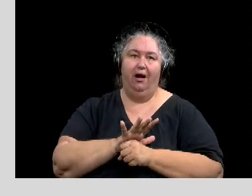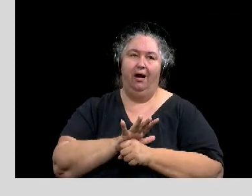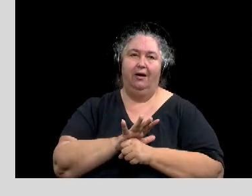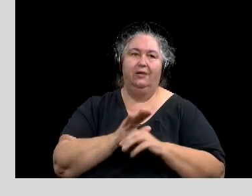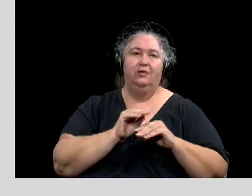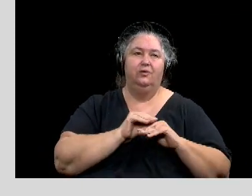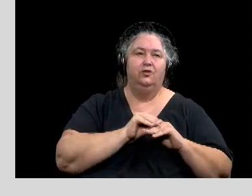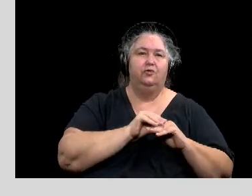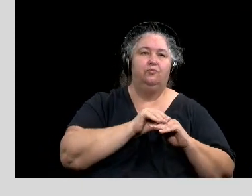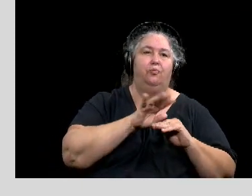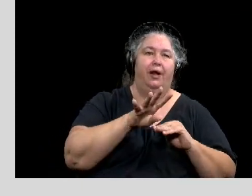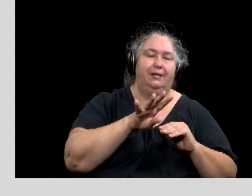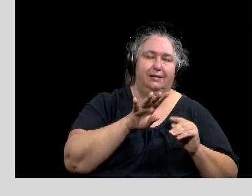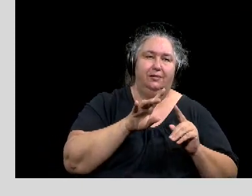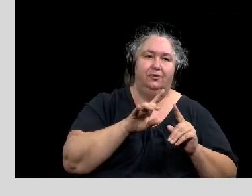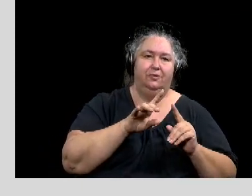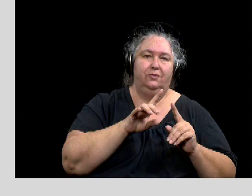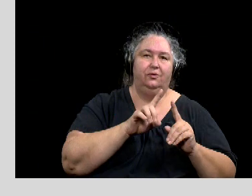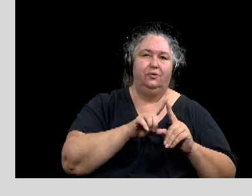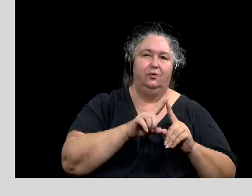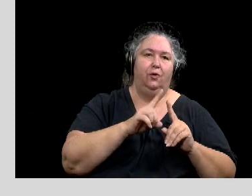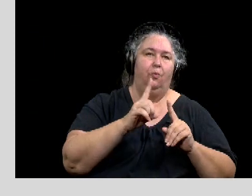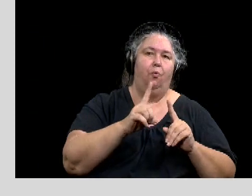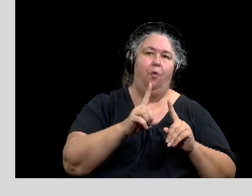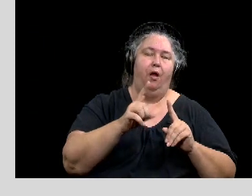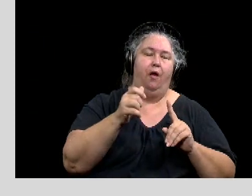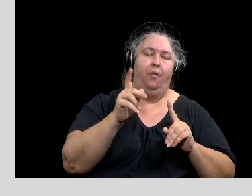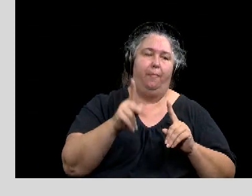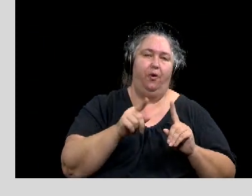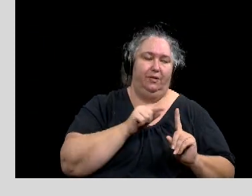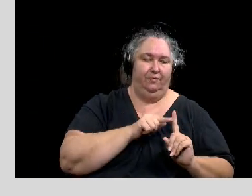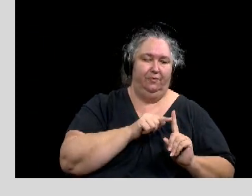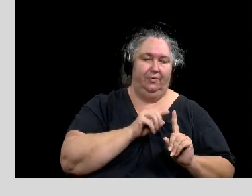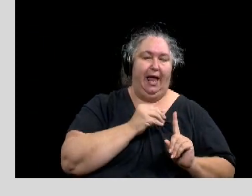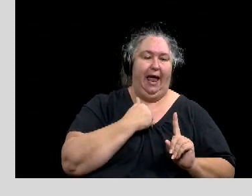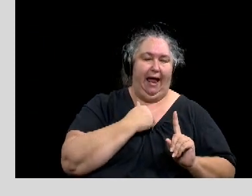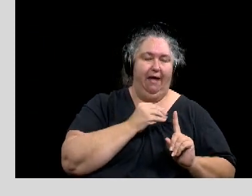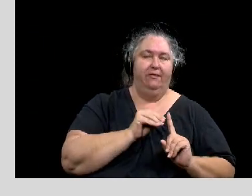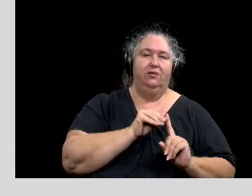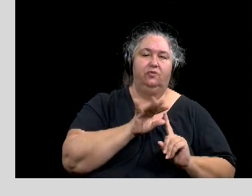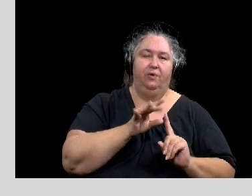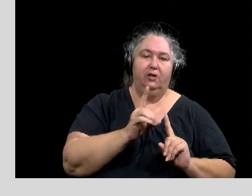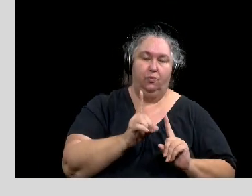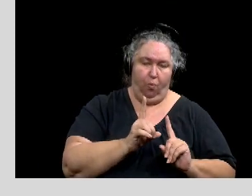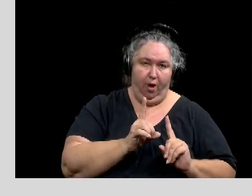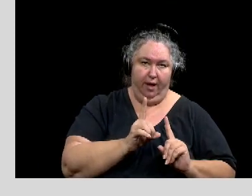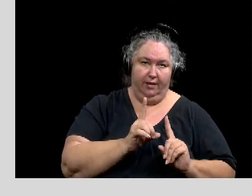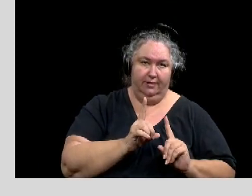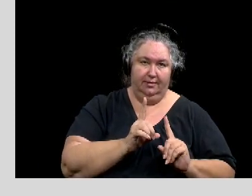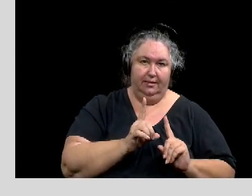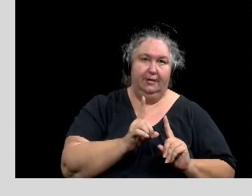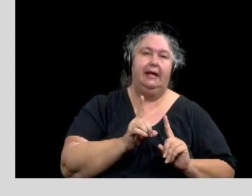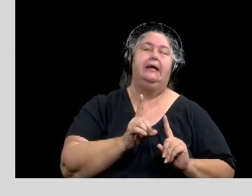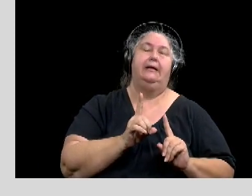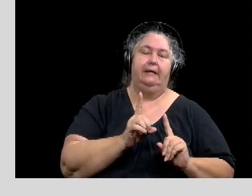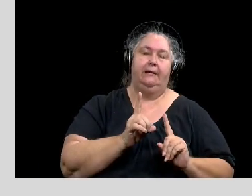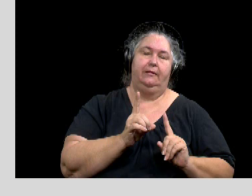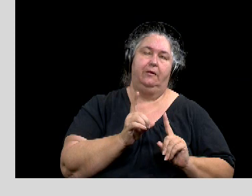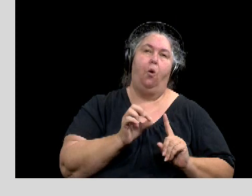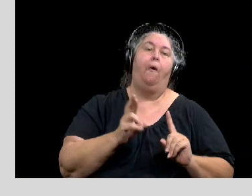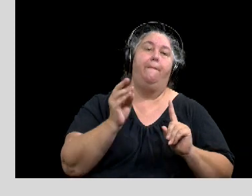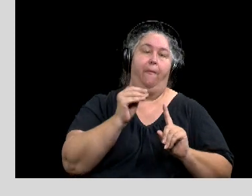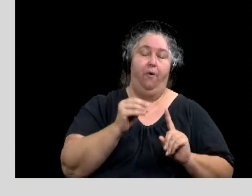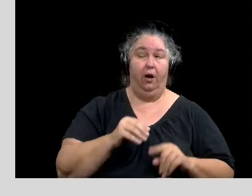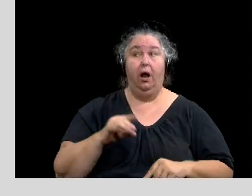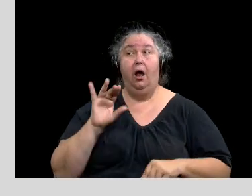it to at least one other individual on average. and this is also